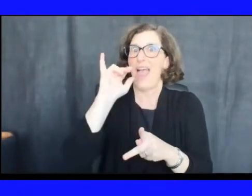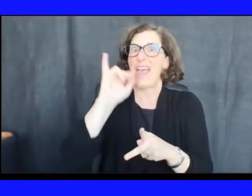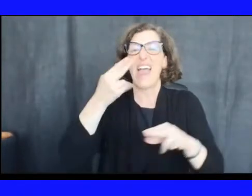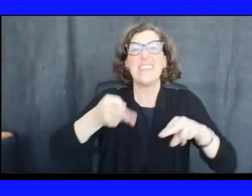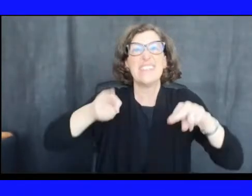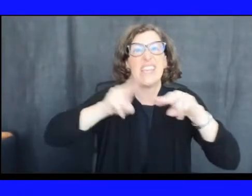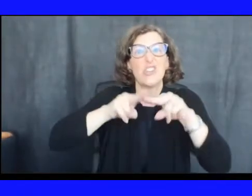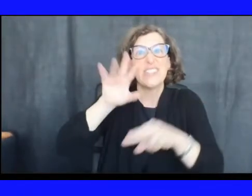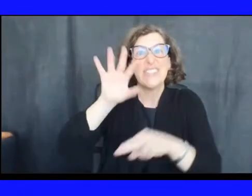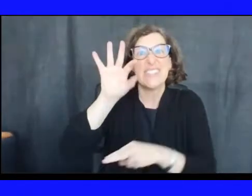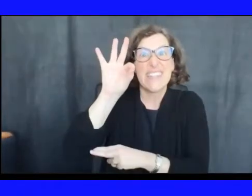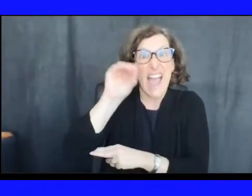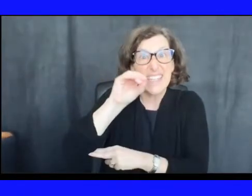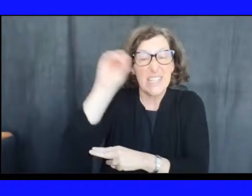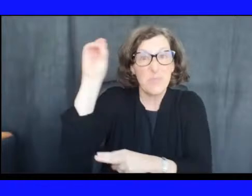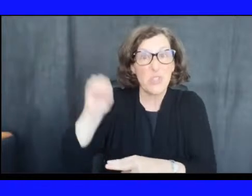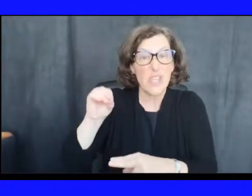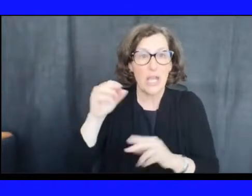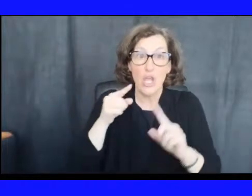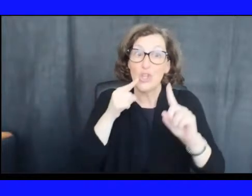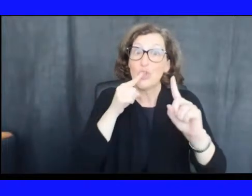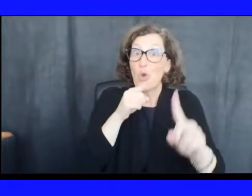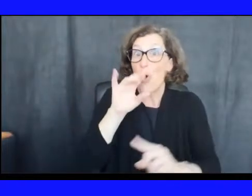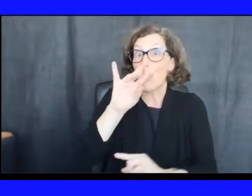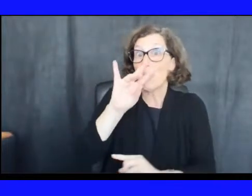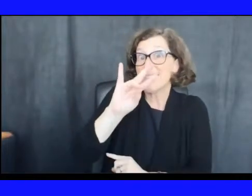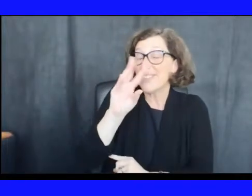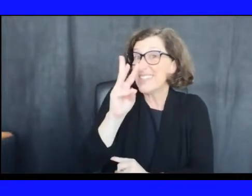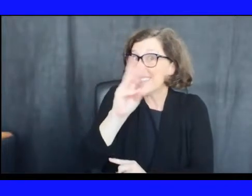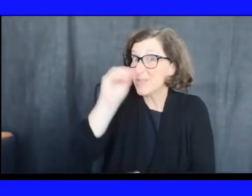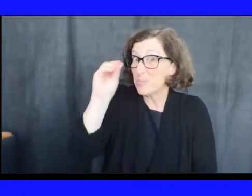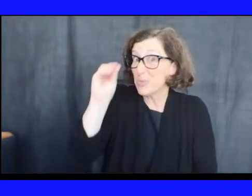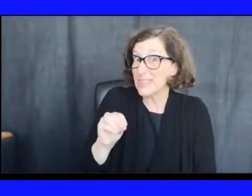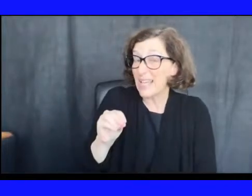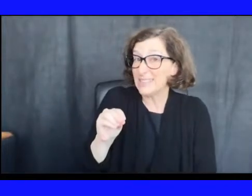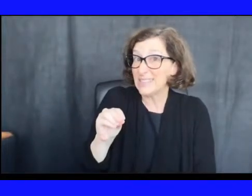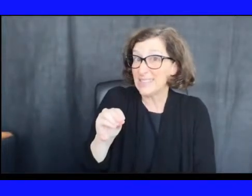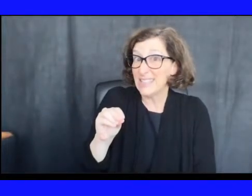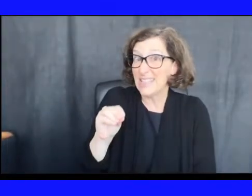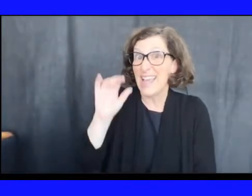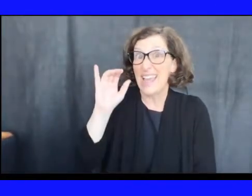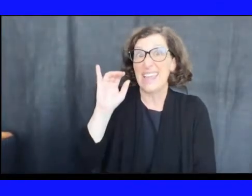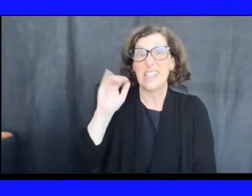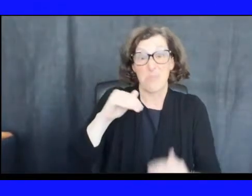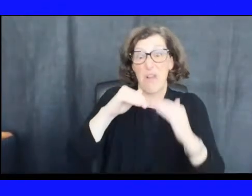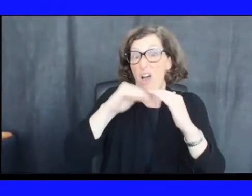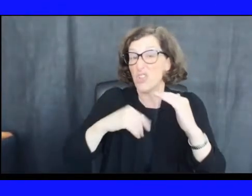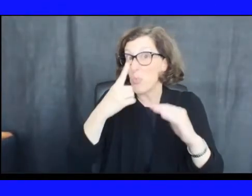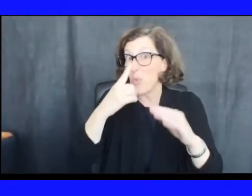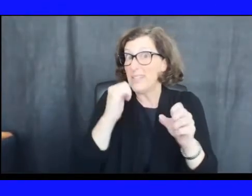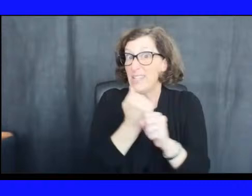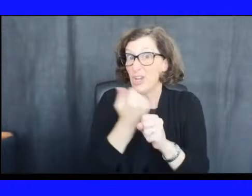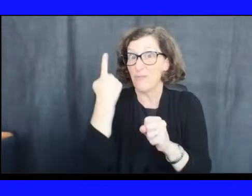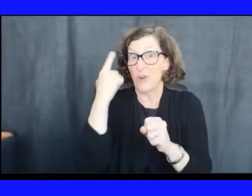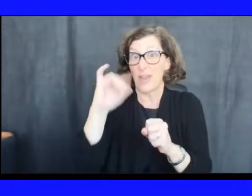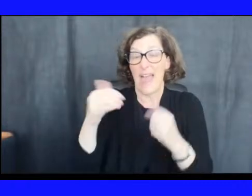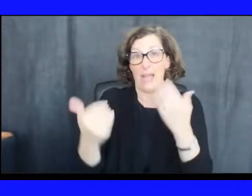and financial assistance and make sure people don't get bills inappropriately for services that they can't